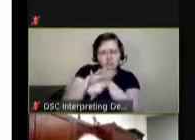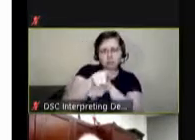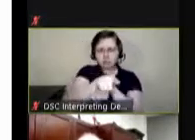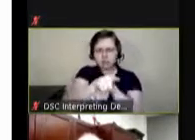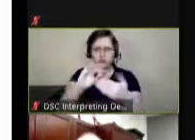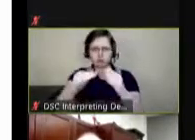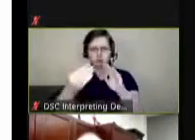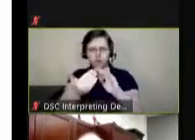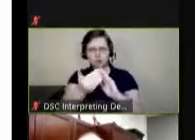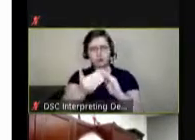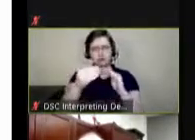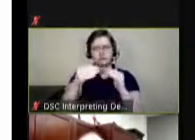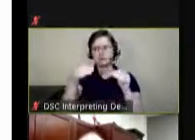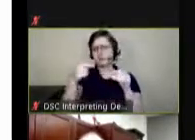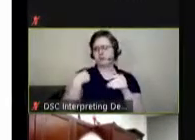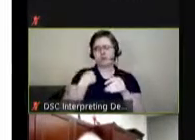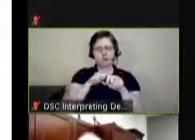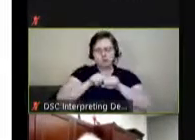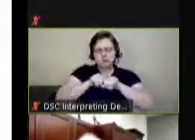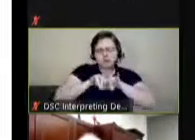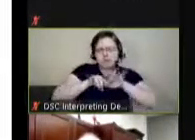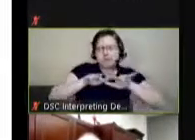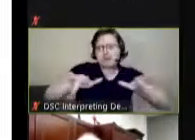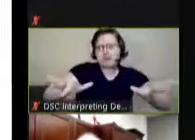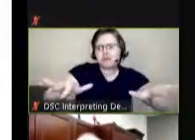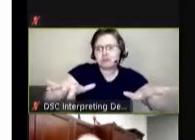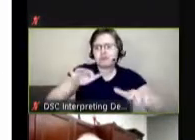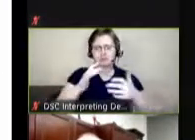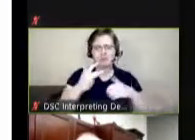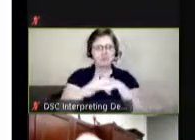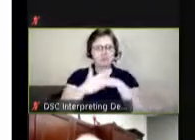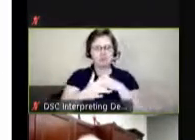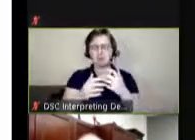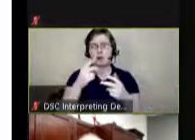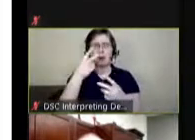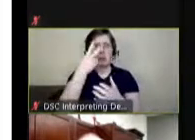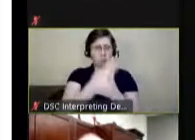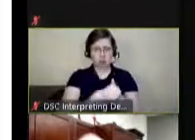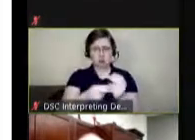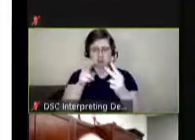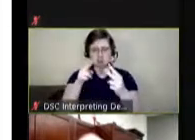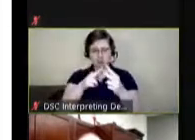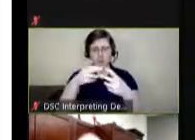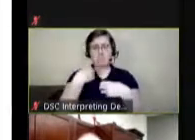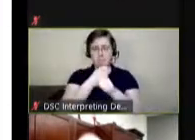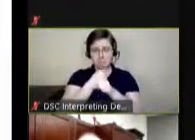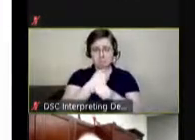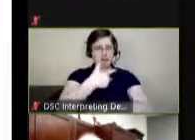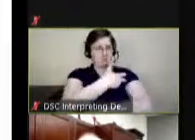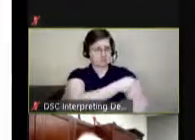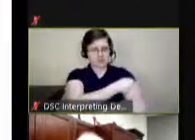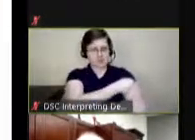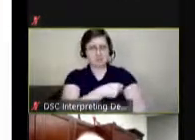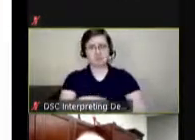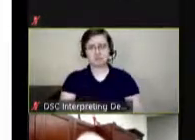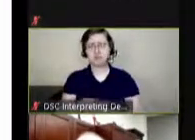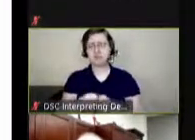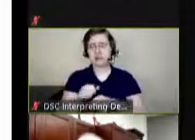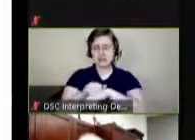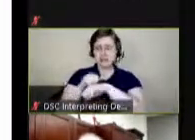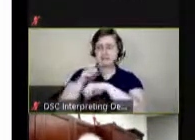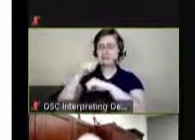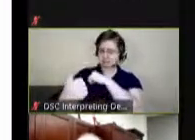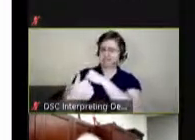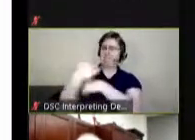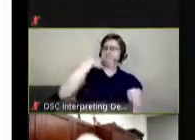community as we push out the vaccine. But really, you know, both Pfizer and Moderna have produced the vaccine. It does get shipped to